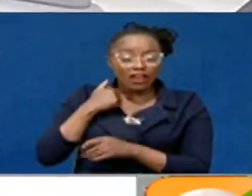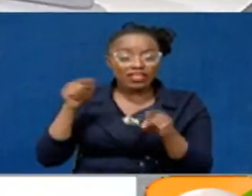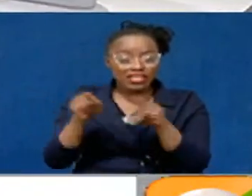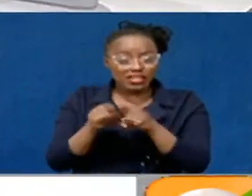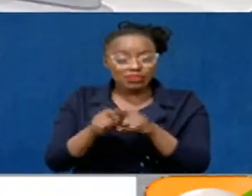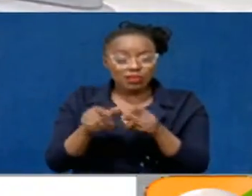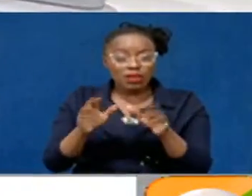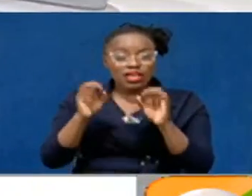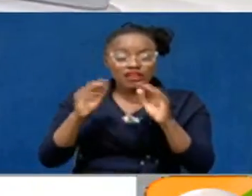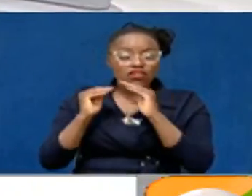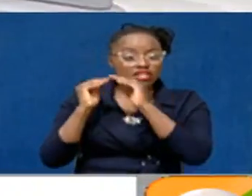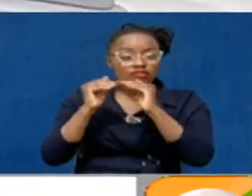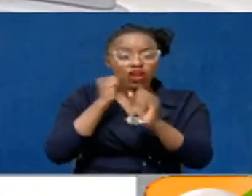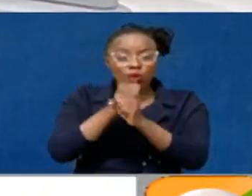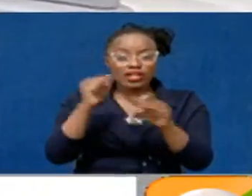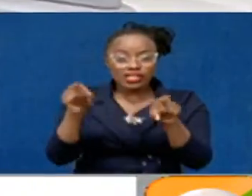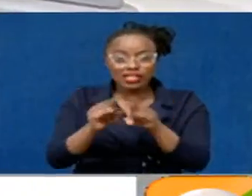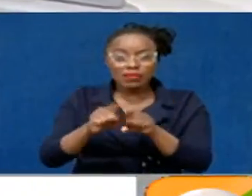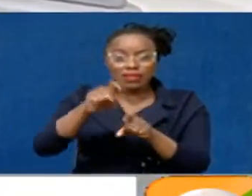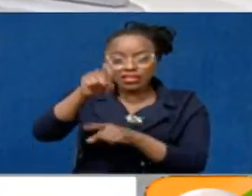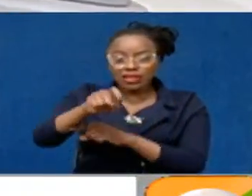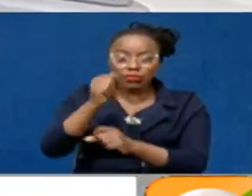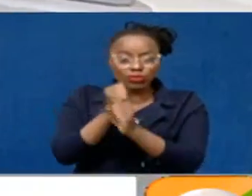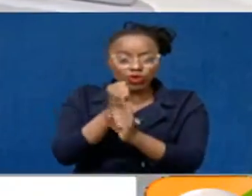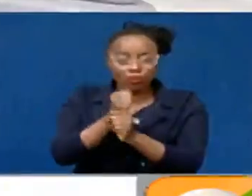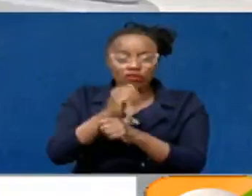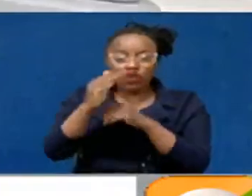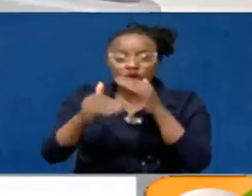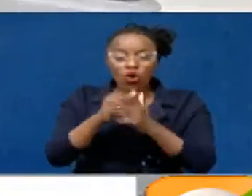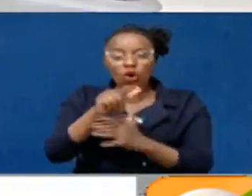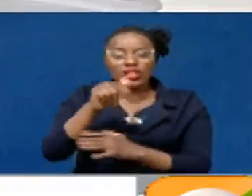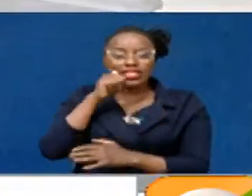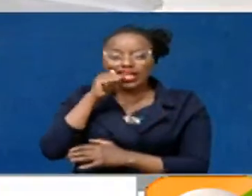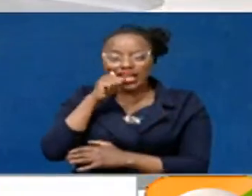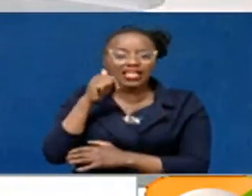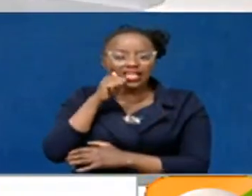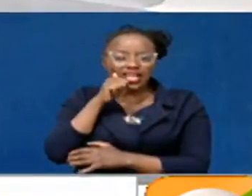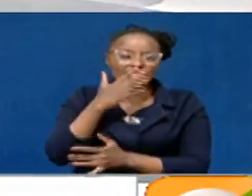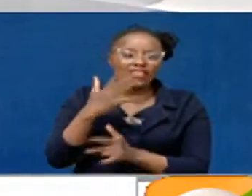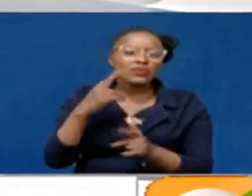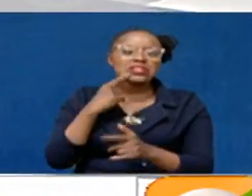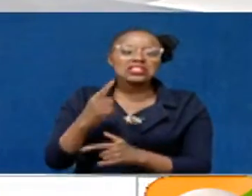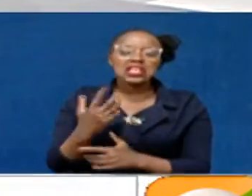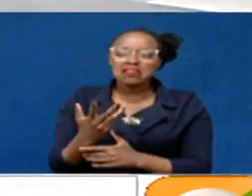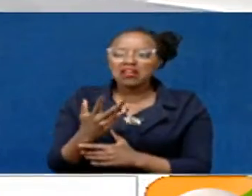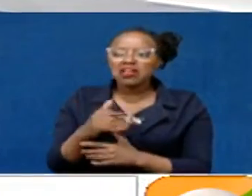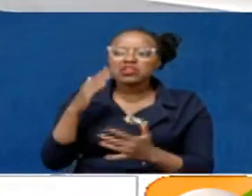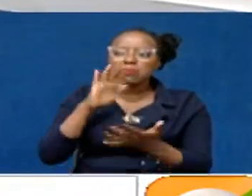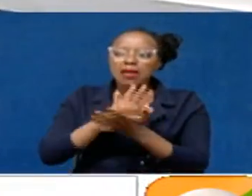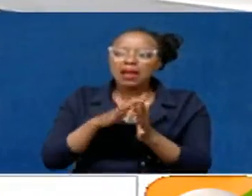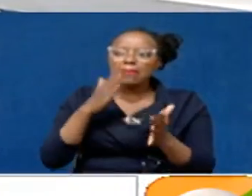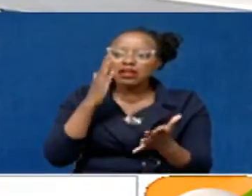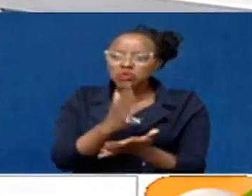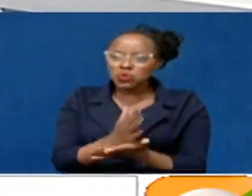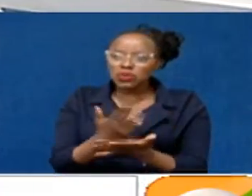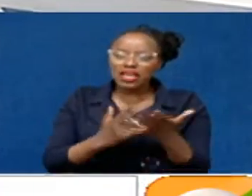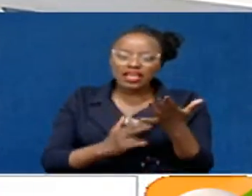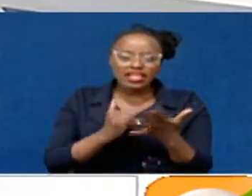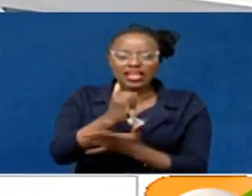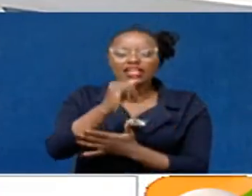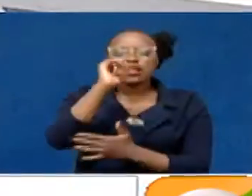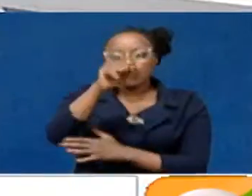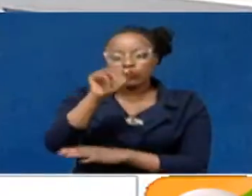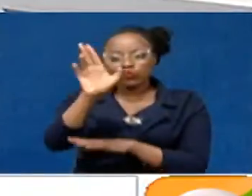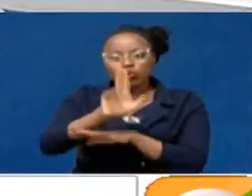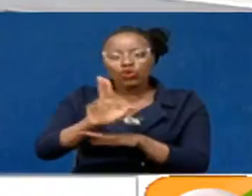be, if democracy was to work as it ought to be, all these nice things we're saying here, being truthful, integrity, would